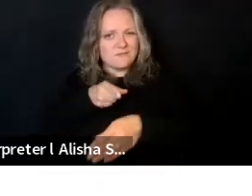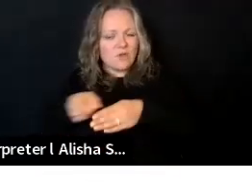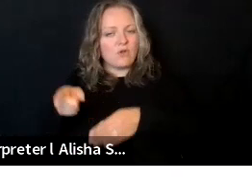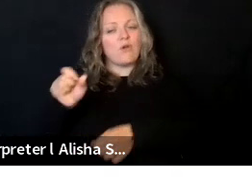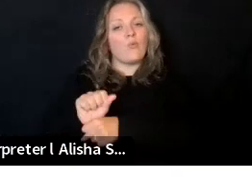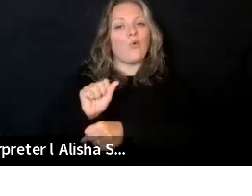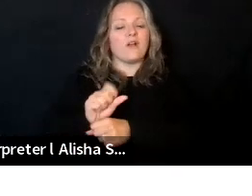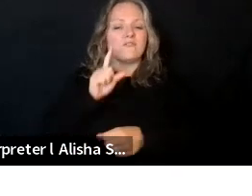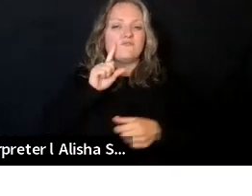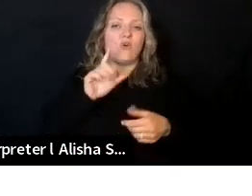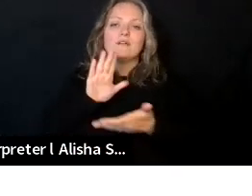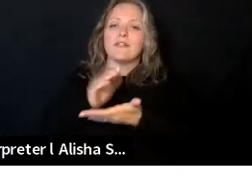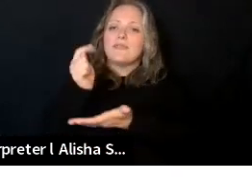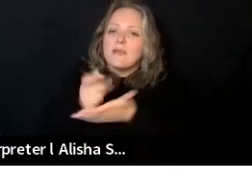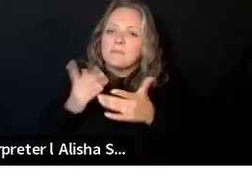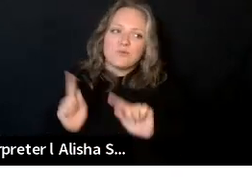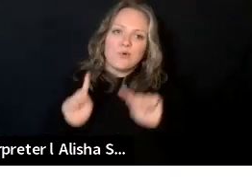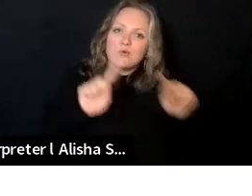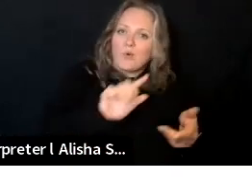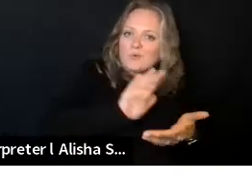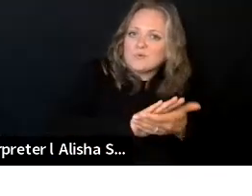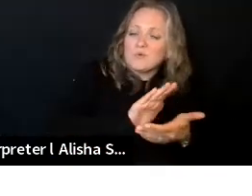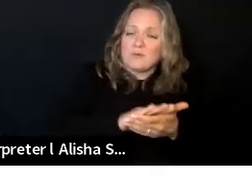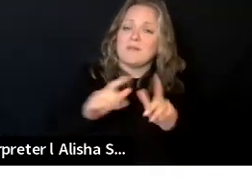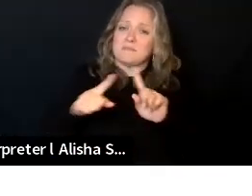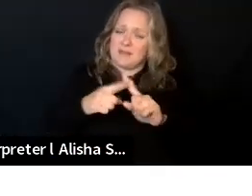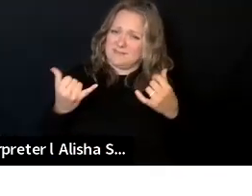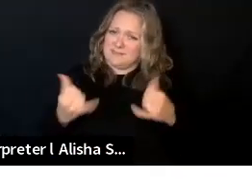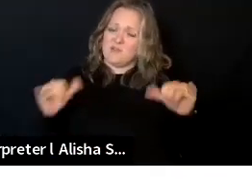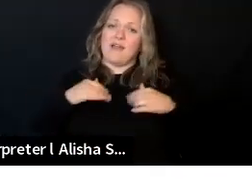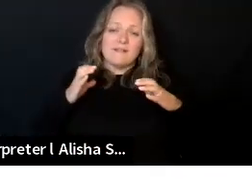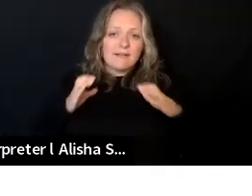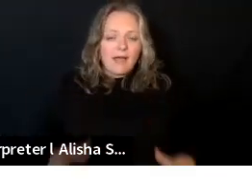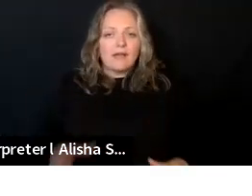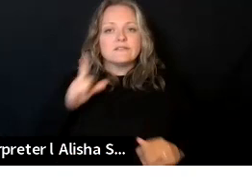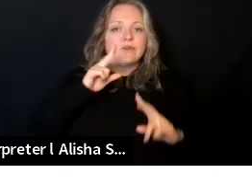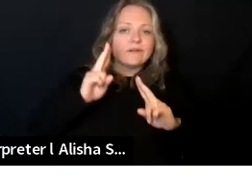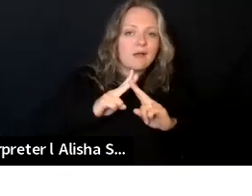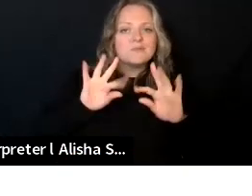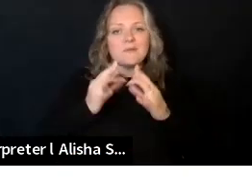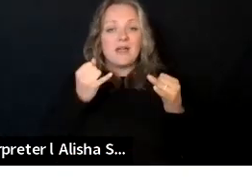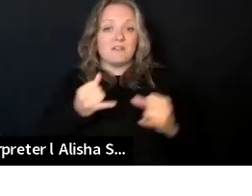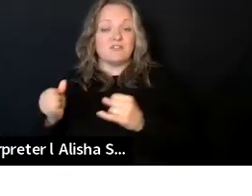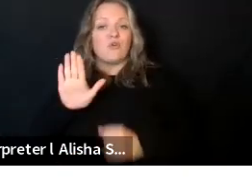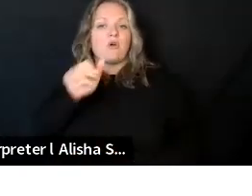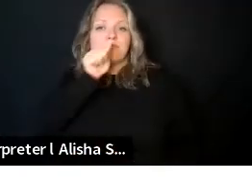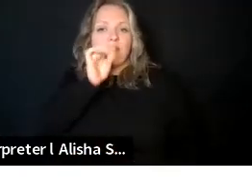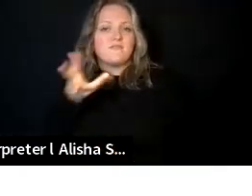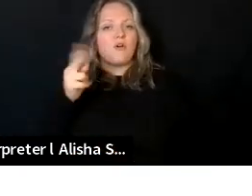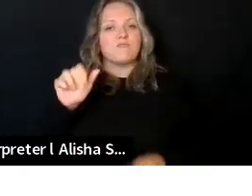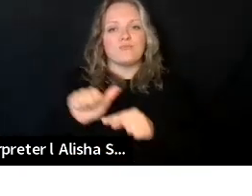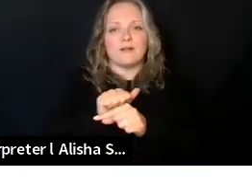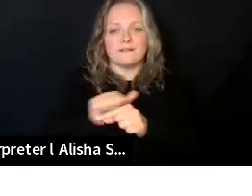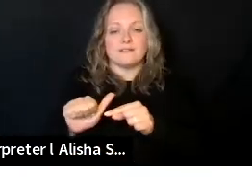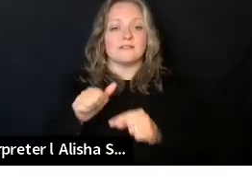therapist. Shannon sees individual clients, families, and couples in a private practice. Shannon is the trauma-informed care